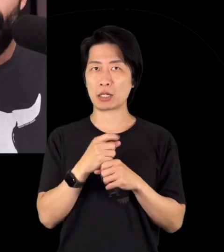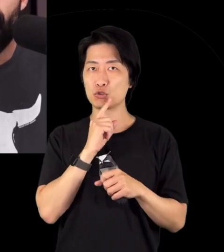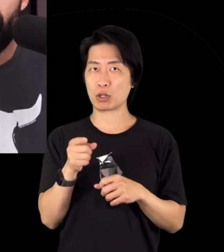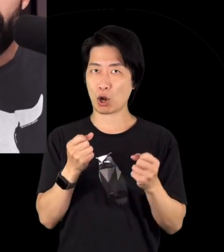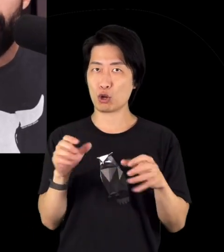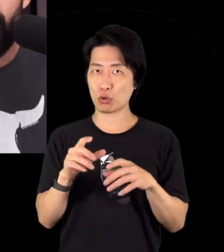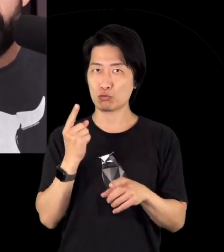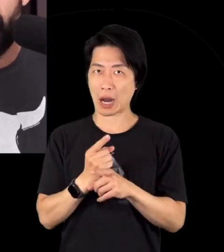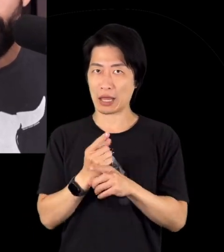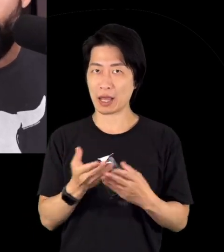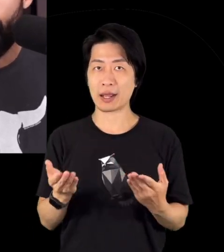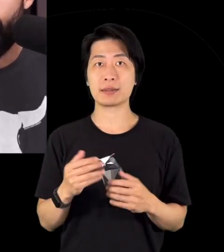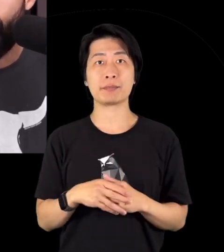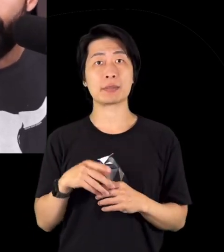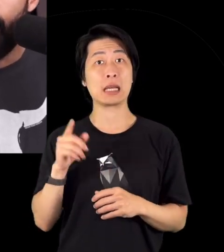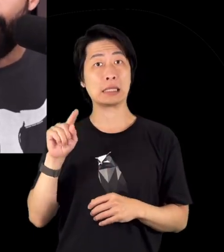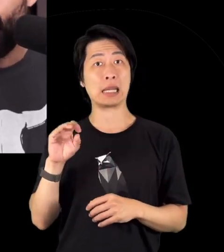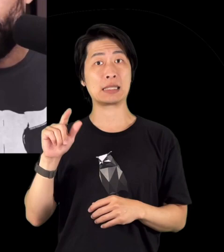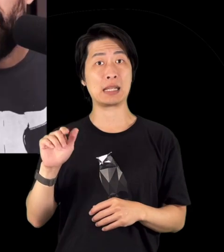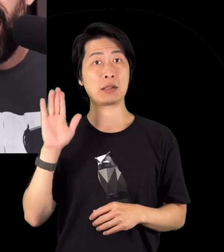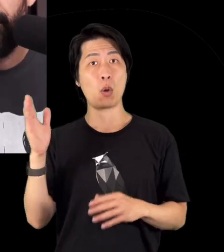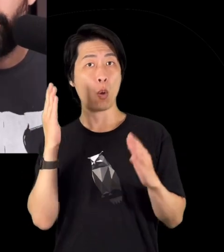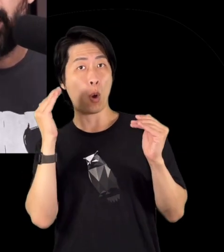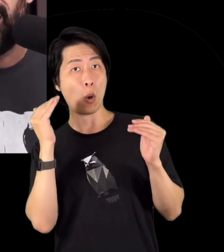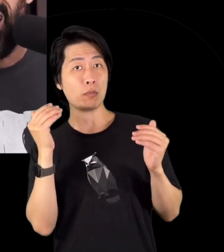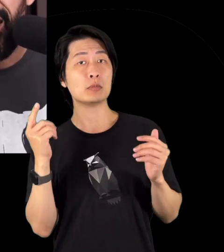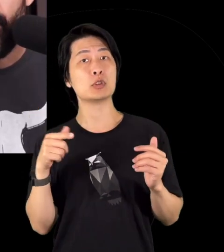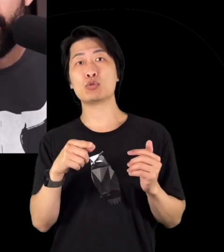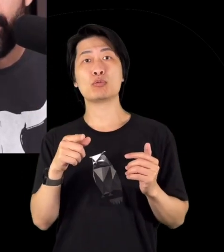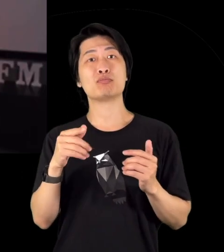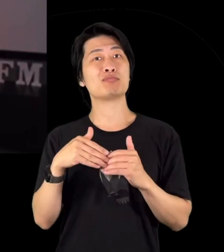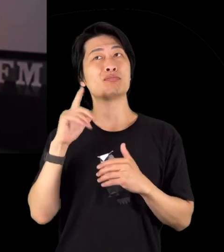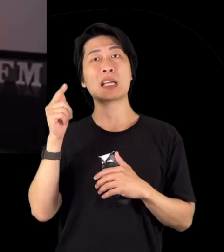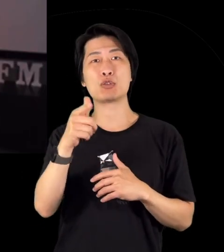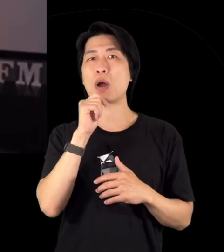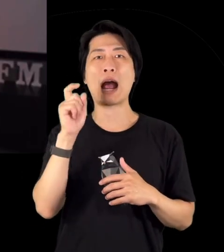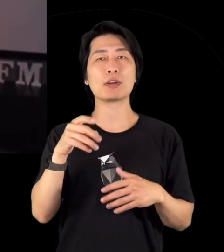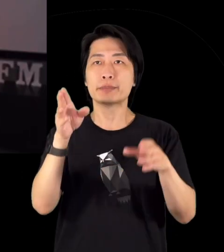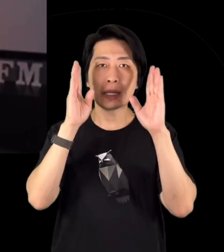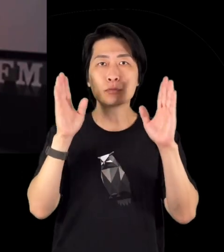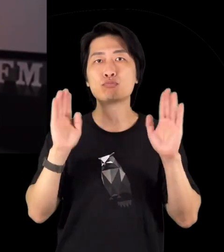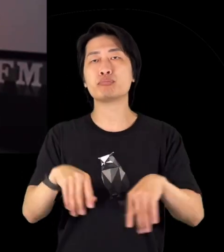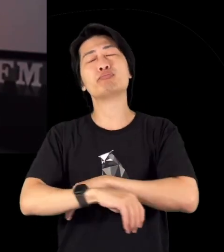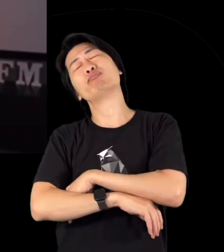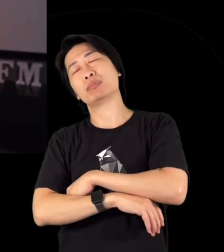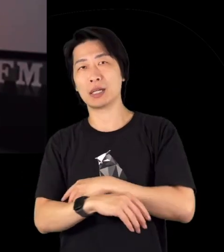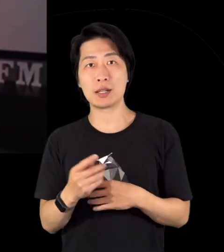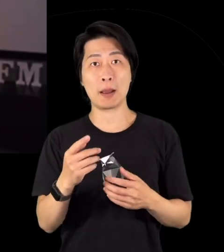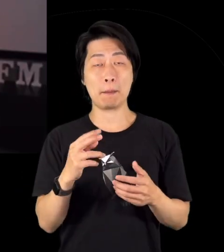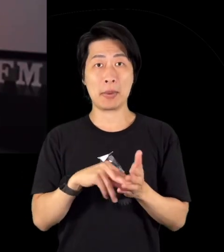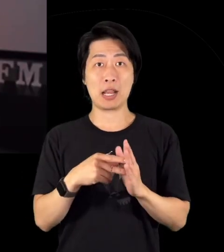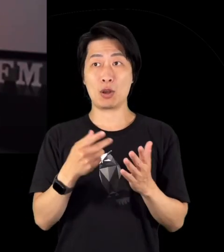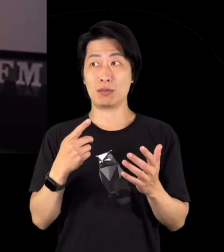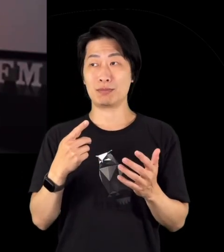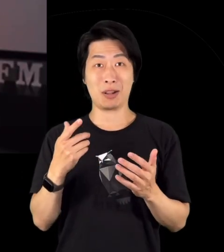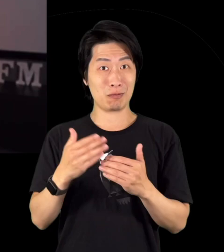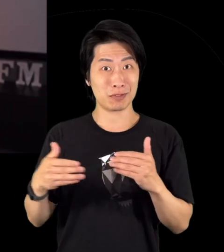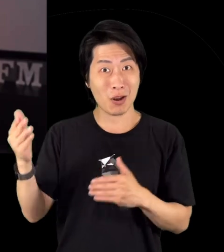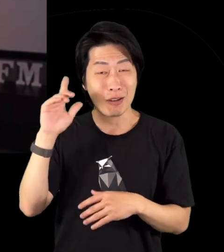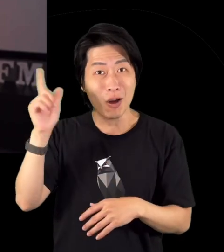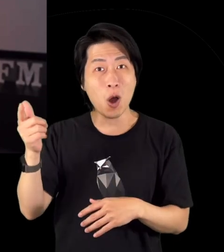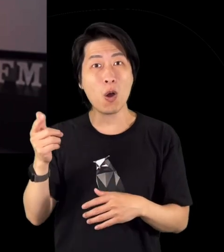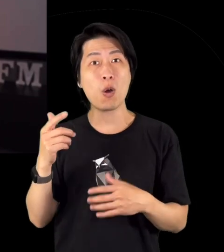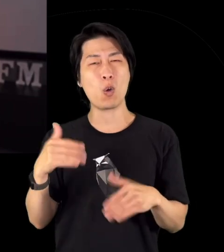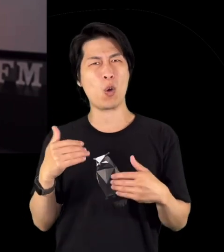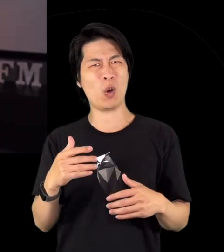And the hope for the companies in the long term, you won't even have to pay attention. And for this to happen long term, where none of us have to pay attention, the